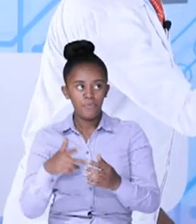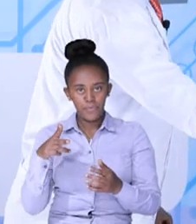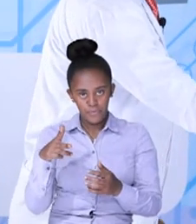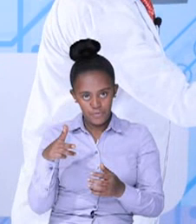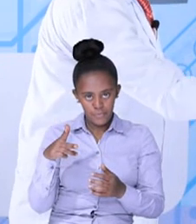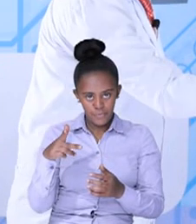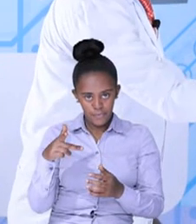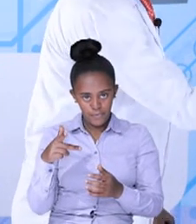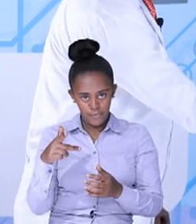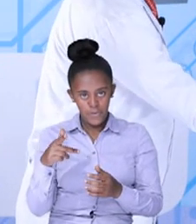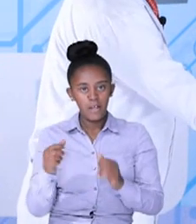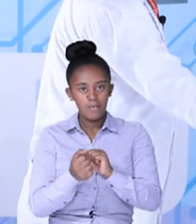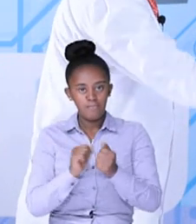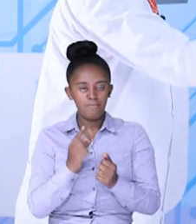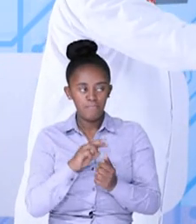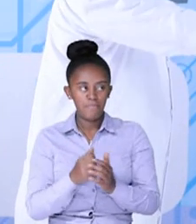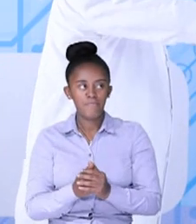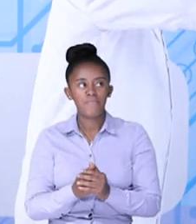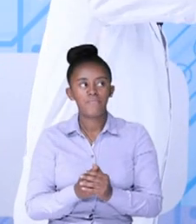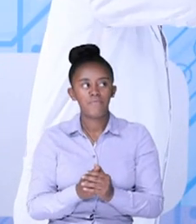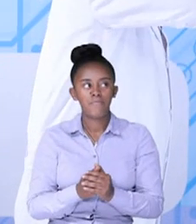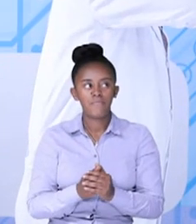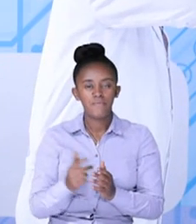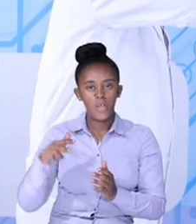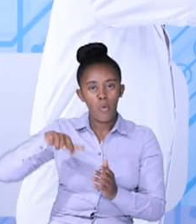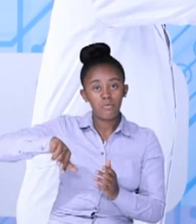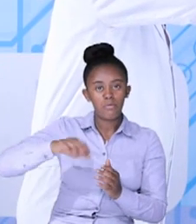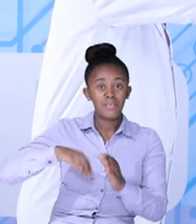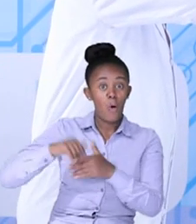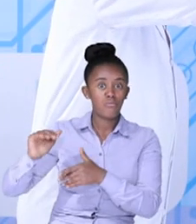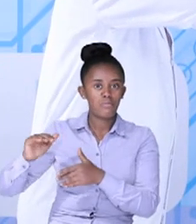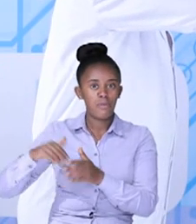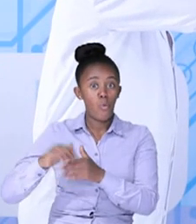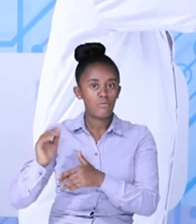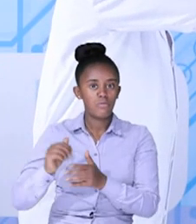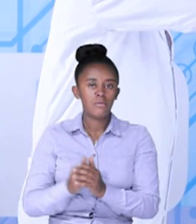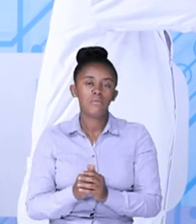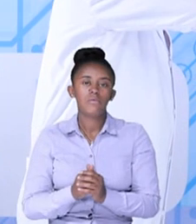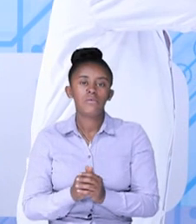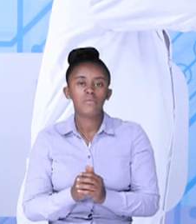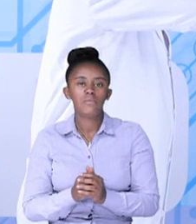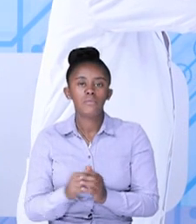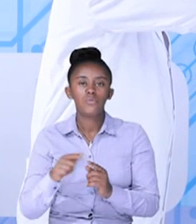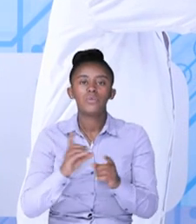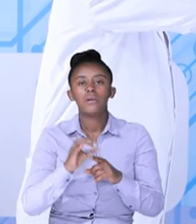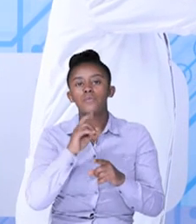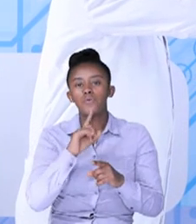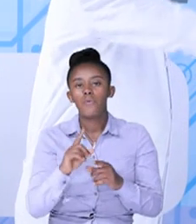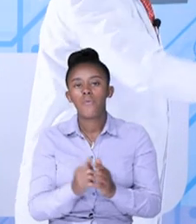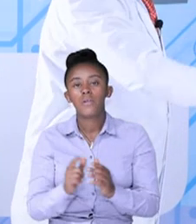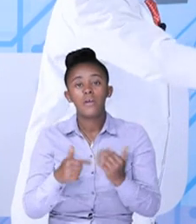have to invert this out, like this, out. So your thumb points to the direction of the